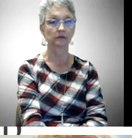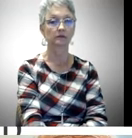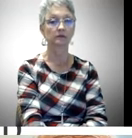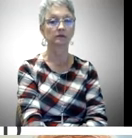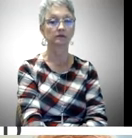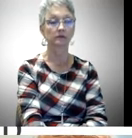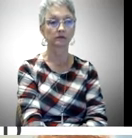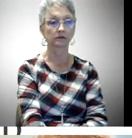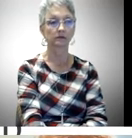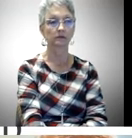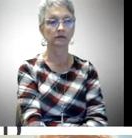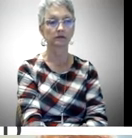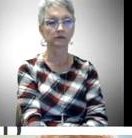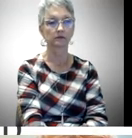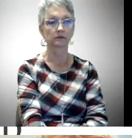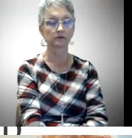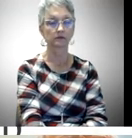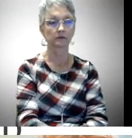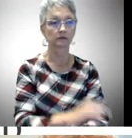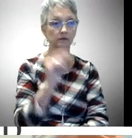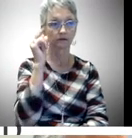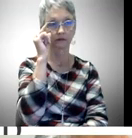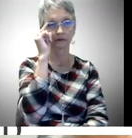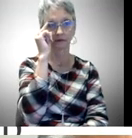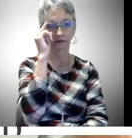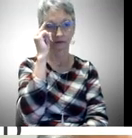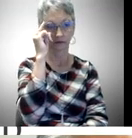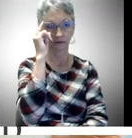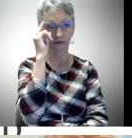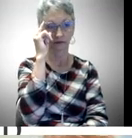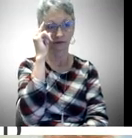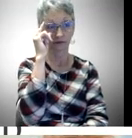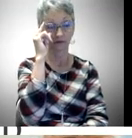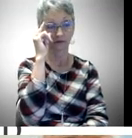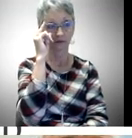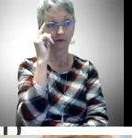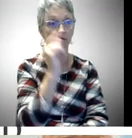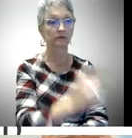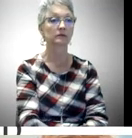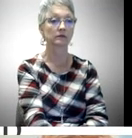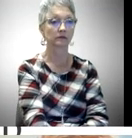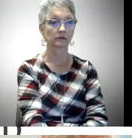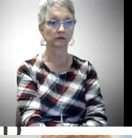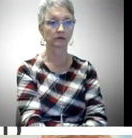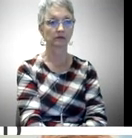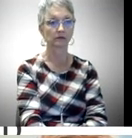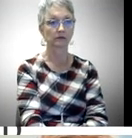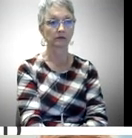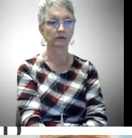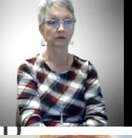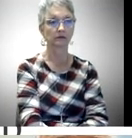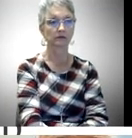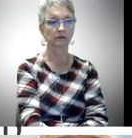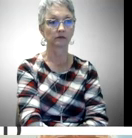their son or daughter. They also, a lot of family members think that they need to get a guardianship in order to